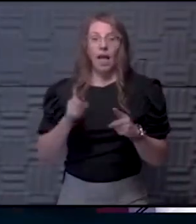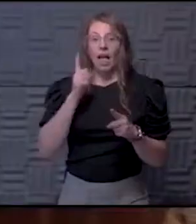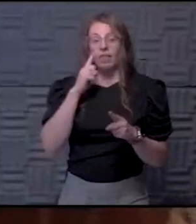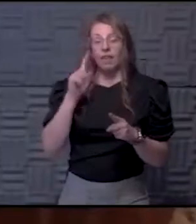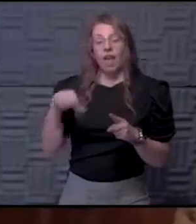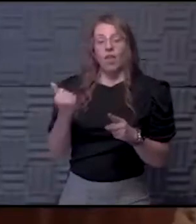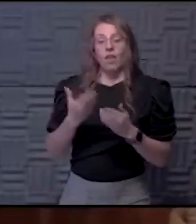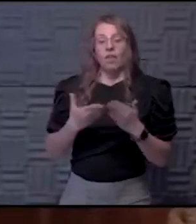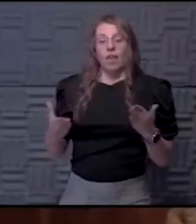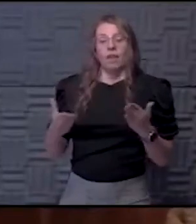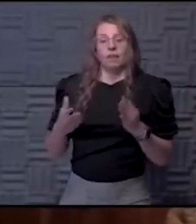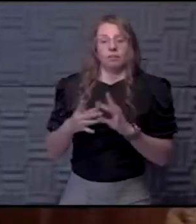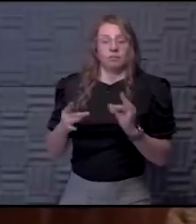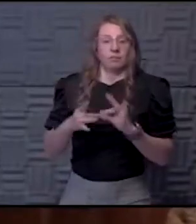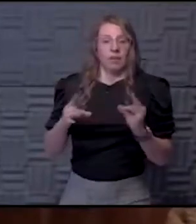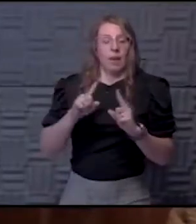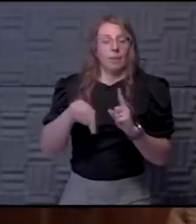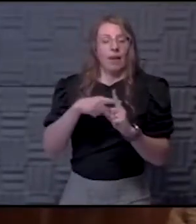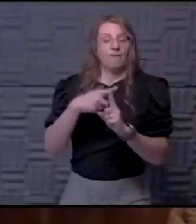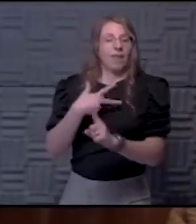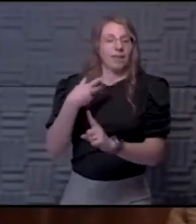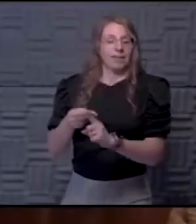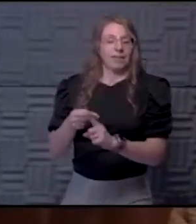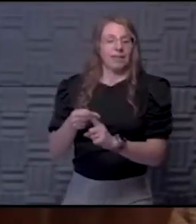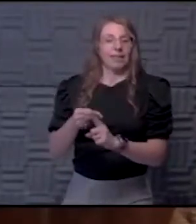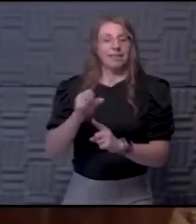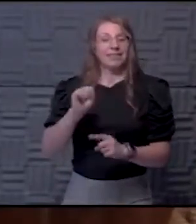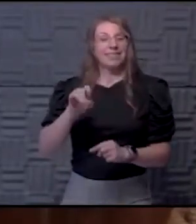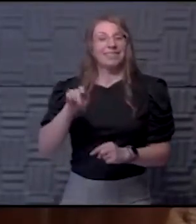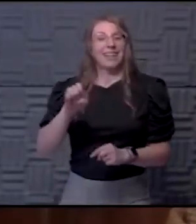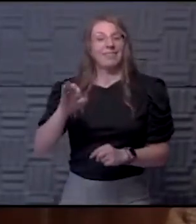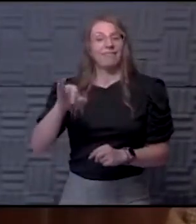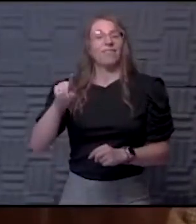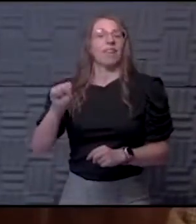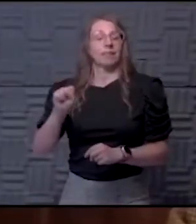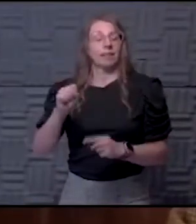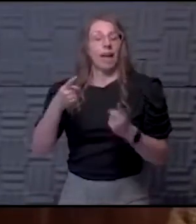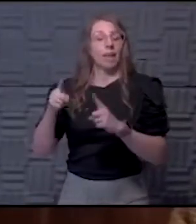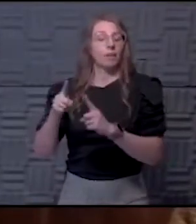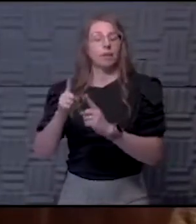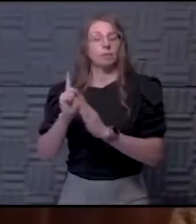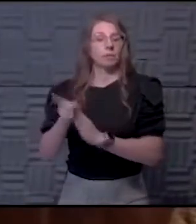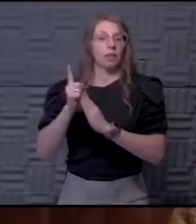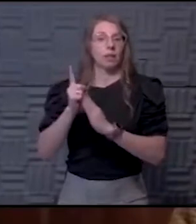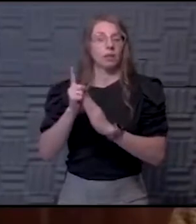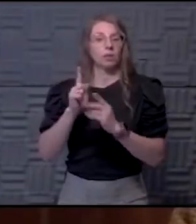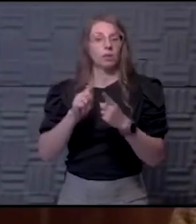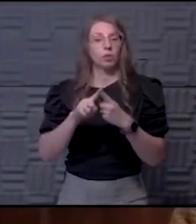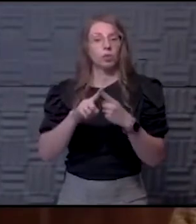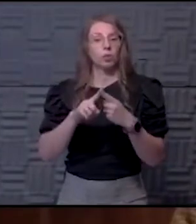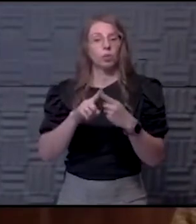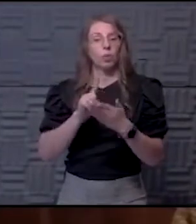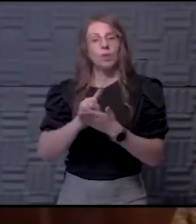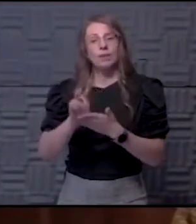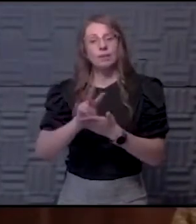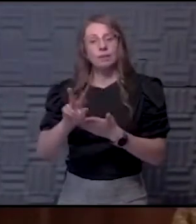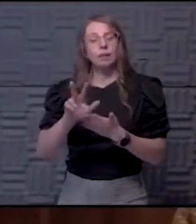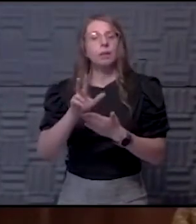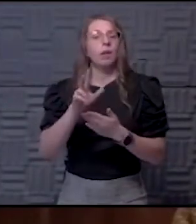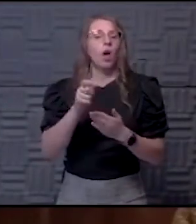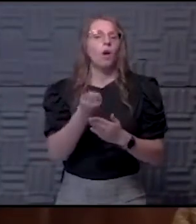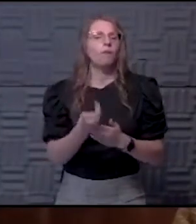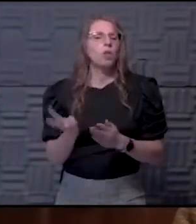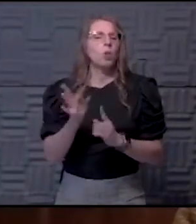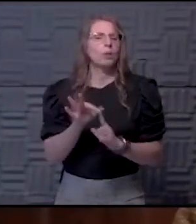say about vaccines is that vaccine side effects occur within minutes to weeks. There's a couple of